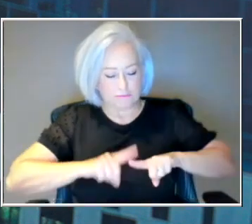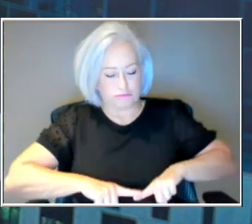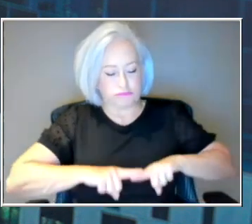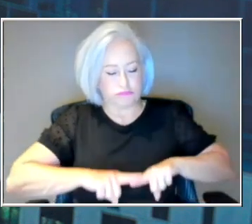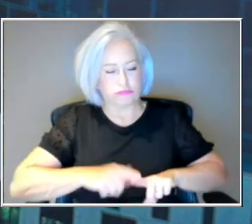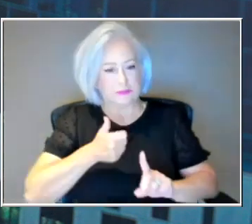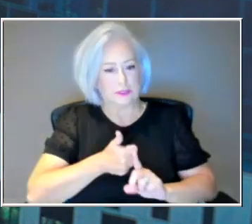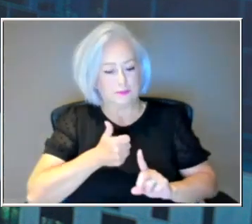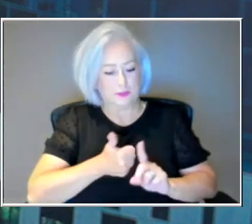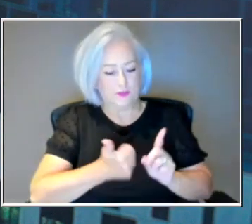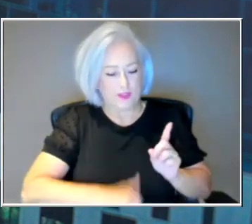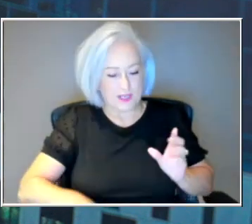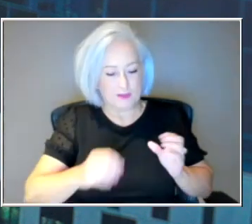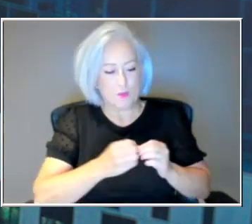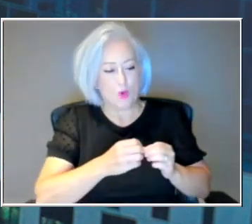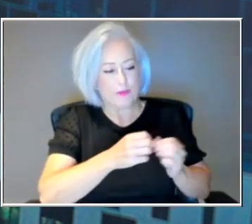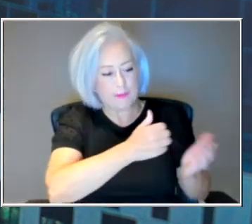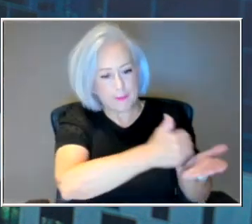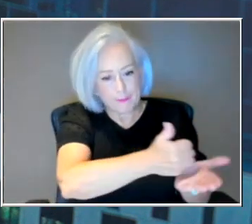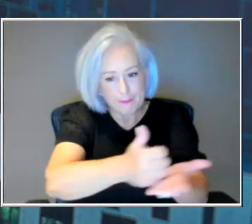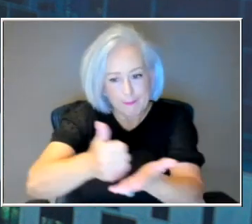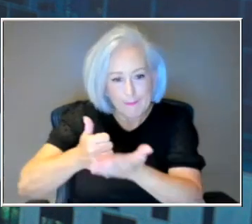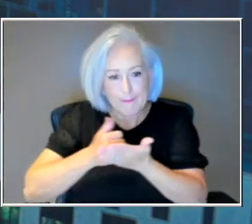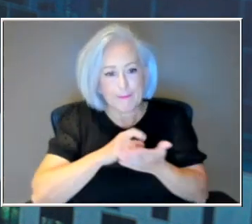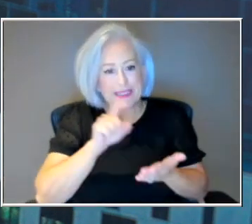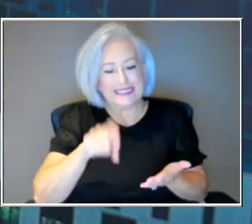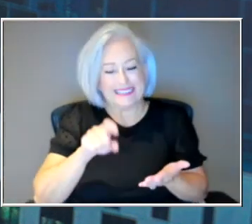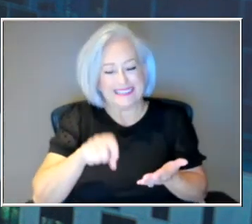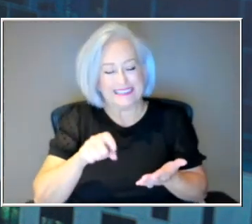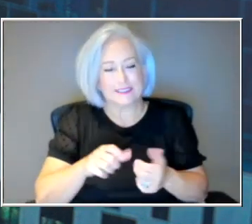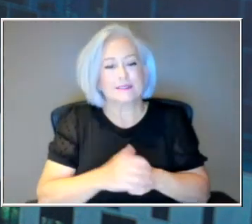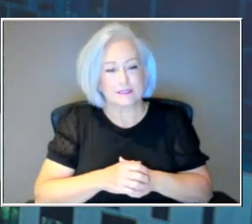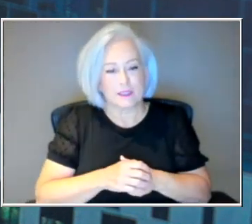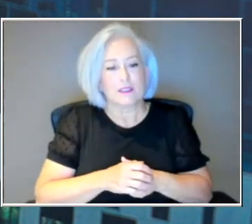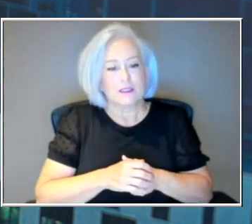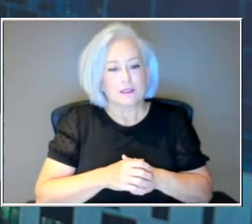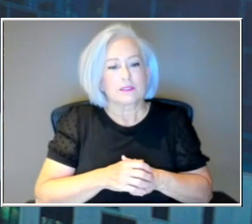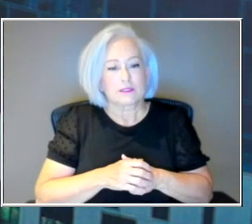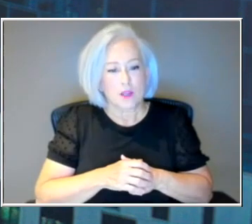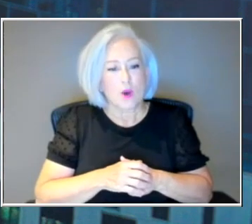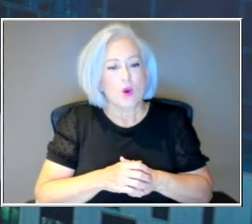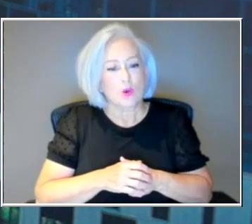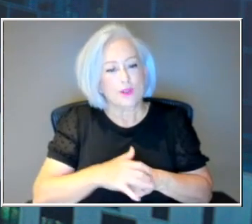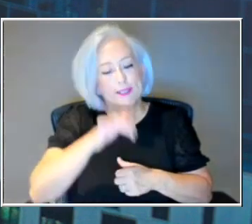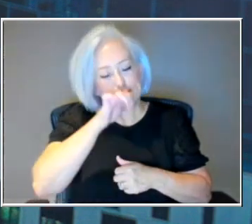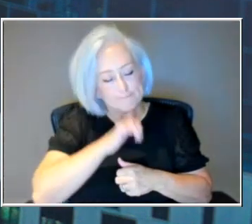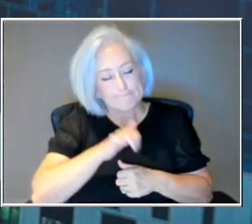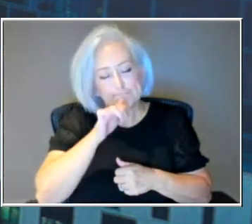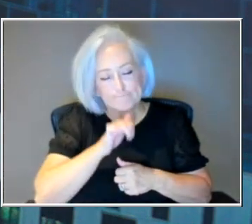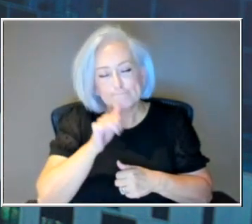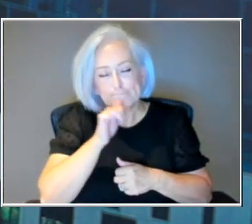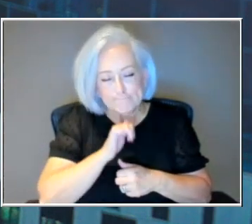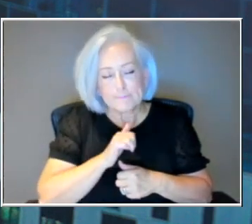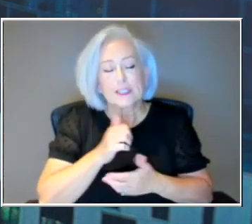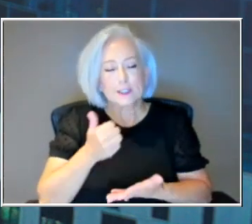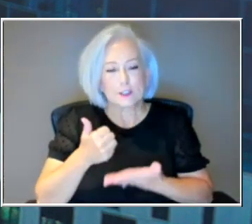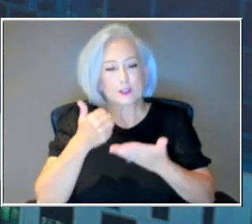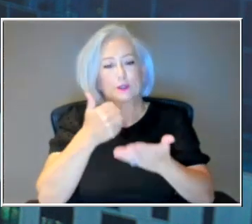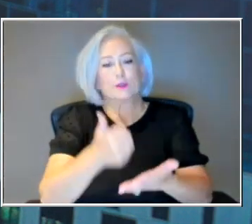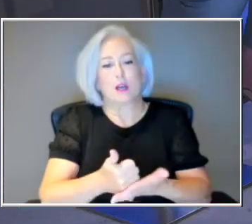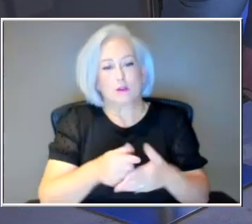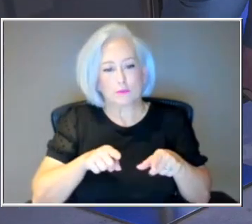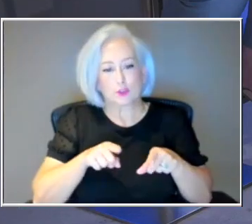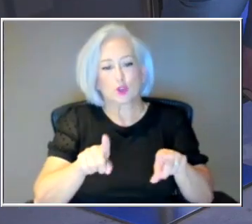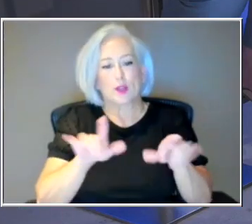well, learning to care and be patient for their loved one as they go through a challenging time. Jamie,